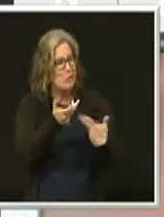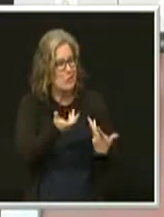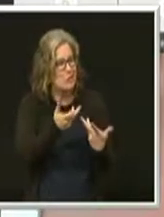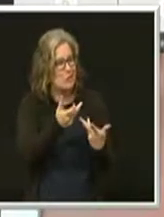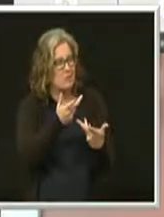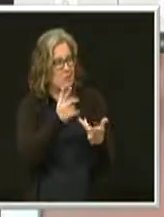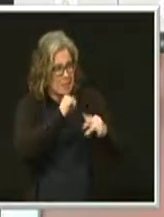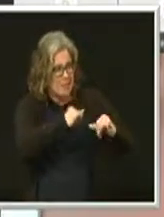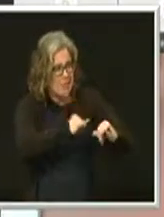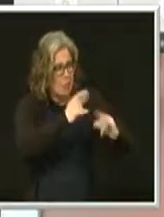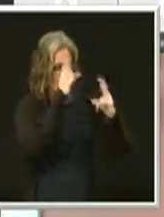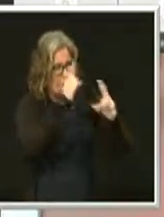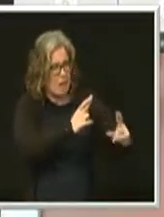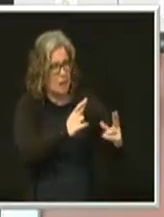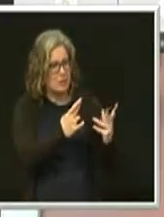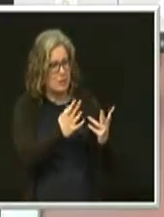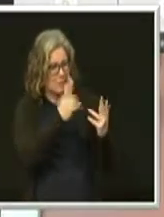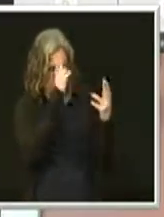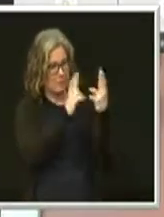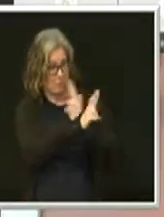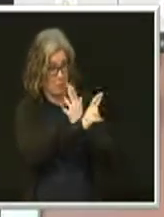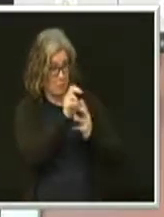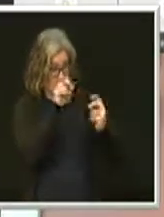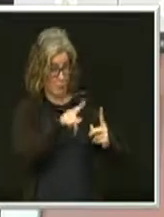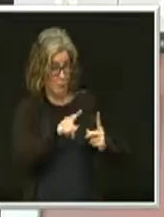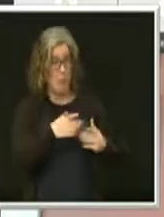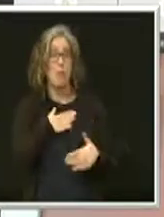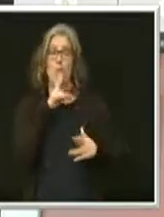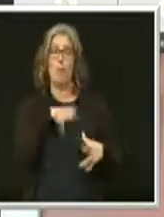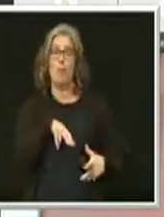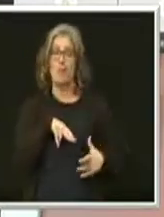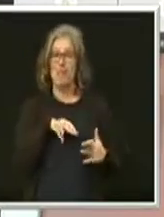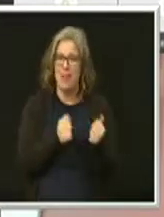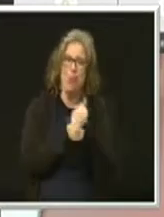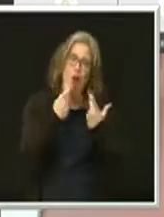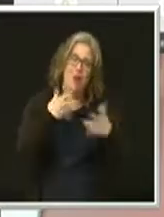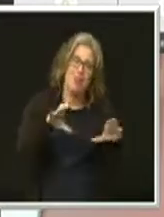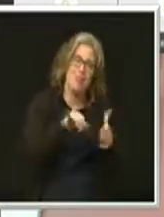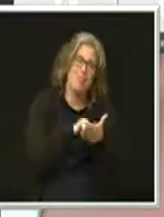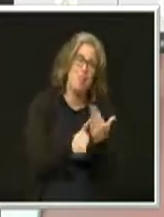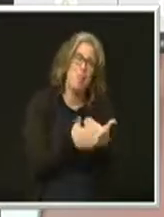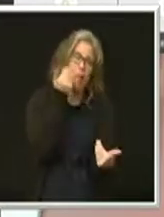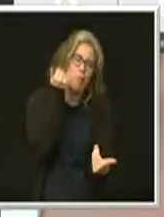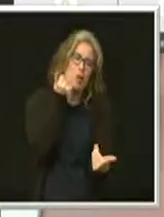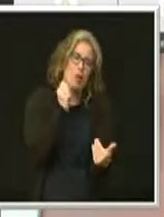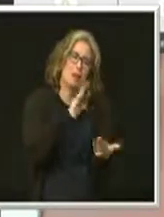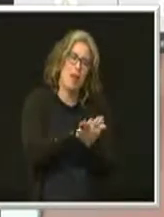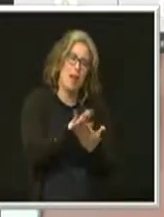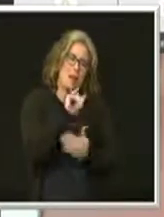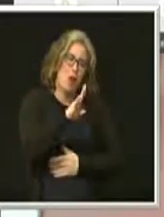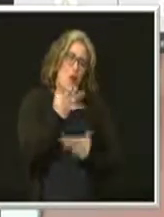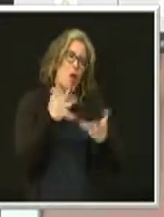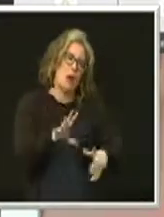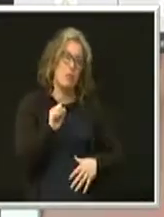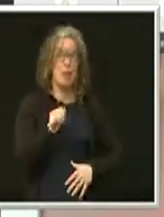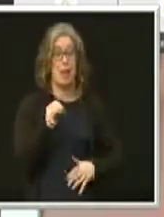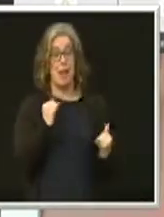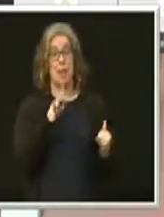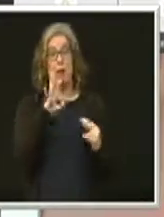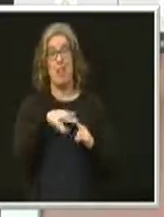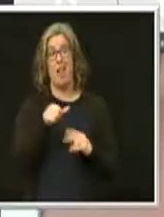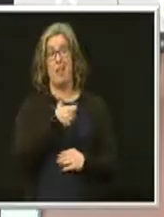Treat them with the same respect you'd want to be treated. I'm happy to report that's almost what everybody does in our community, so nice job on that. Now let's talk about the